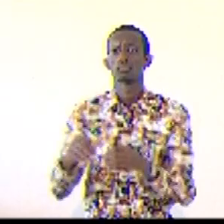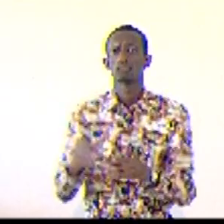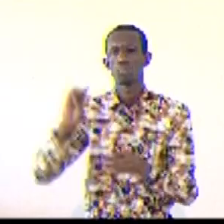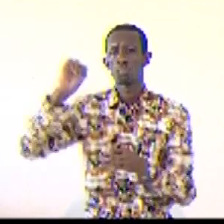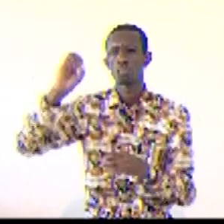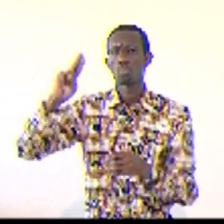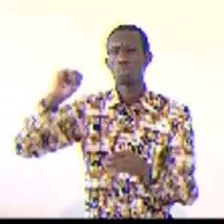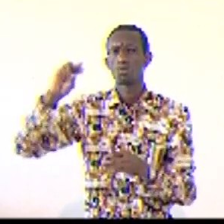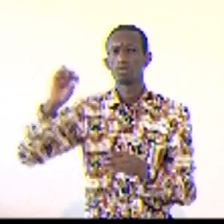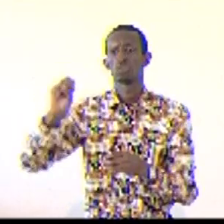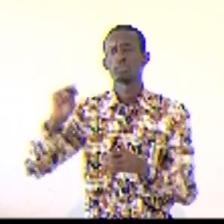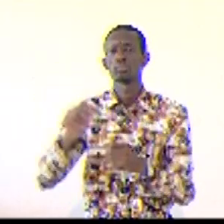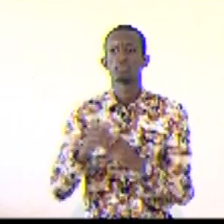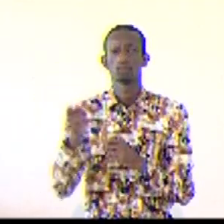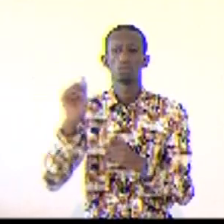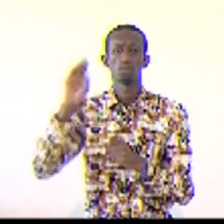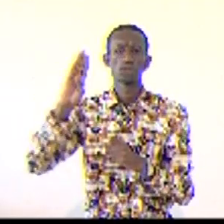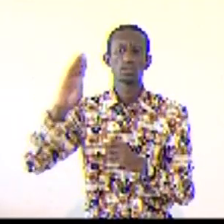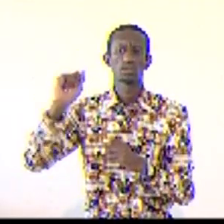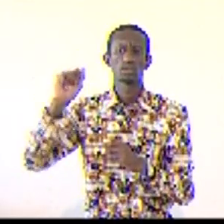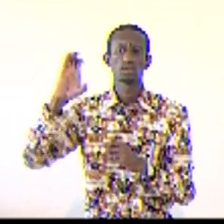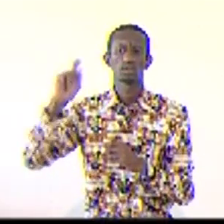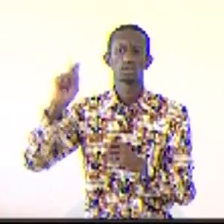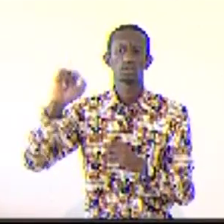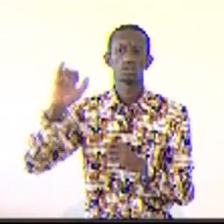substances that grow there. And